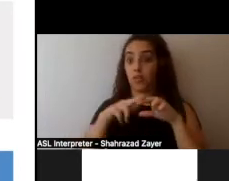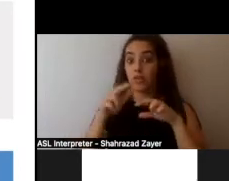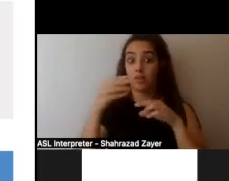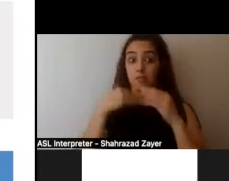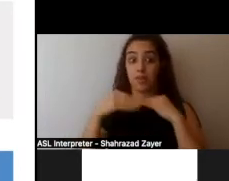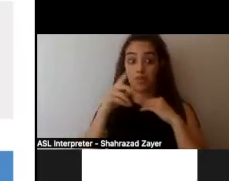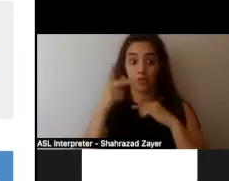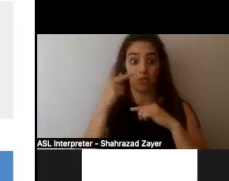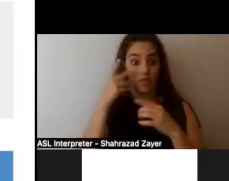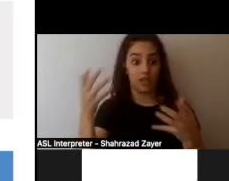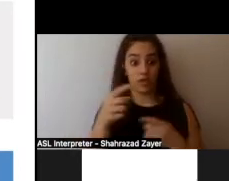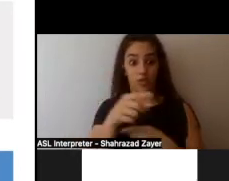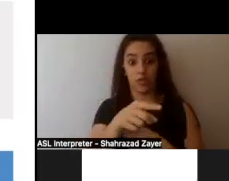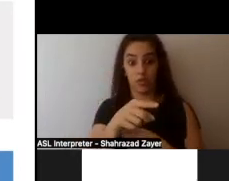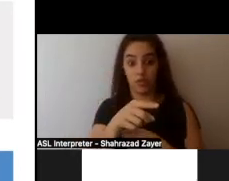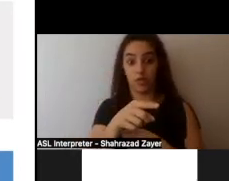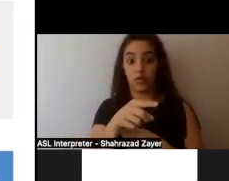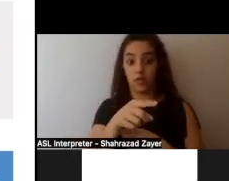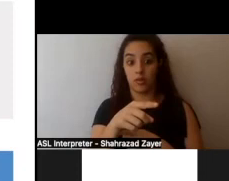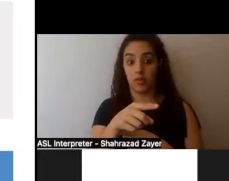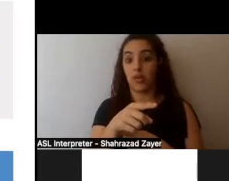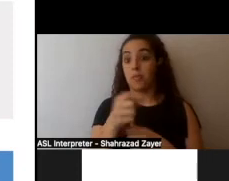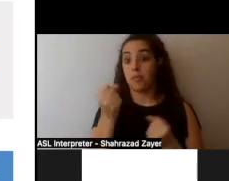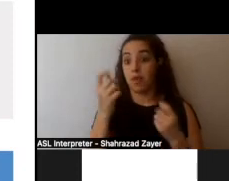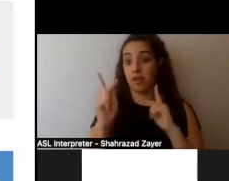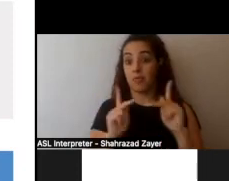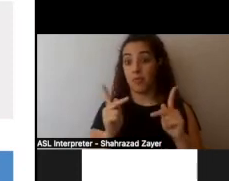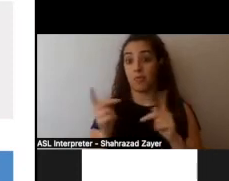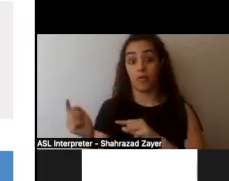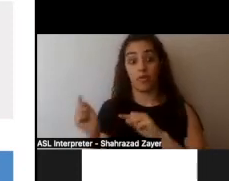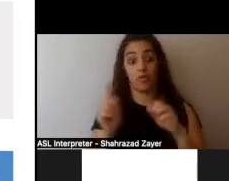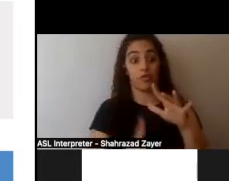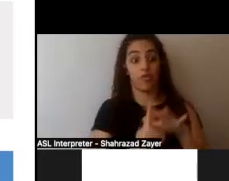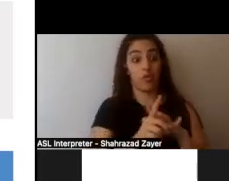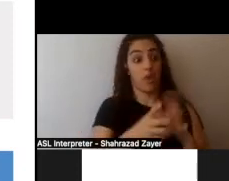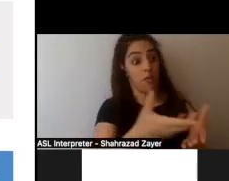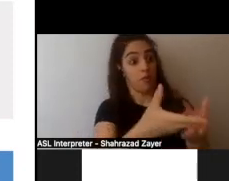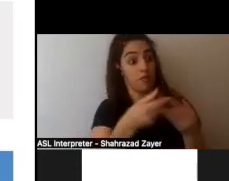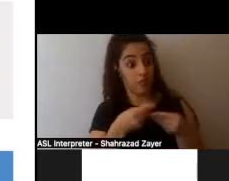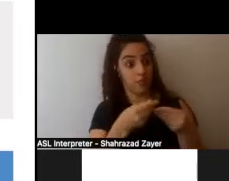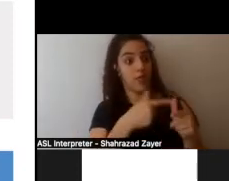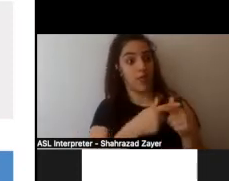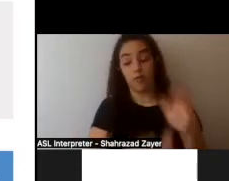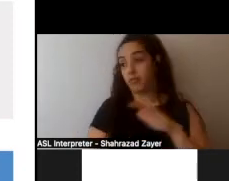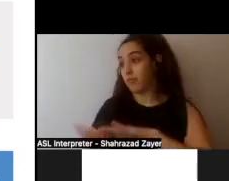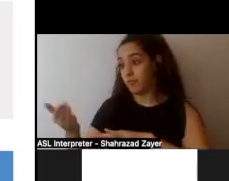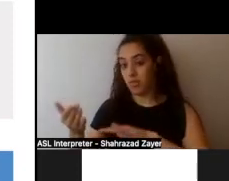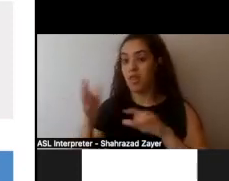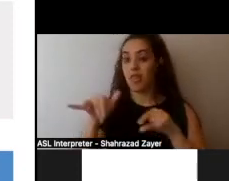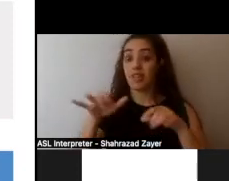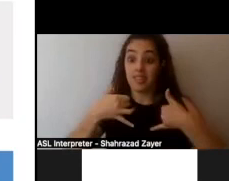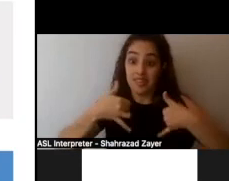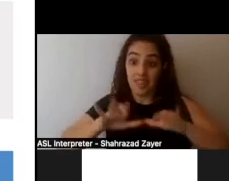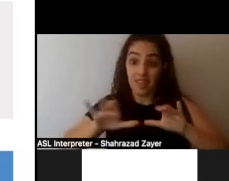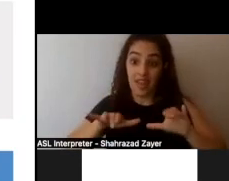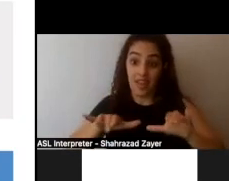The largest came from these grab and go locations, which are still active in the areas of the county that continue to have